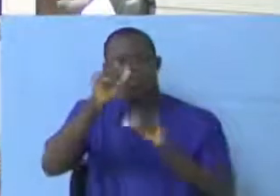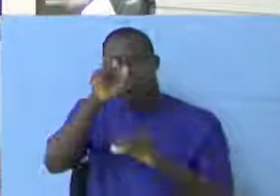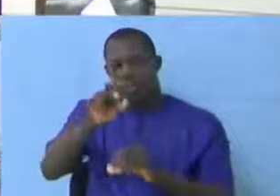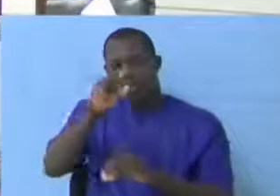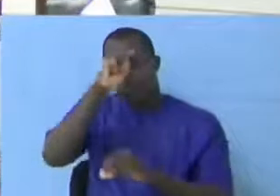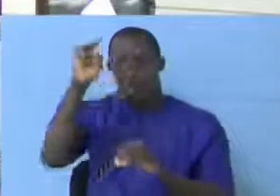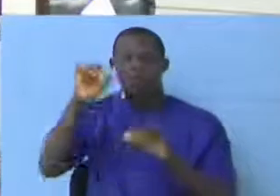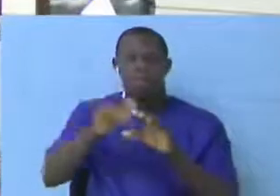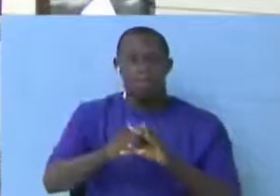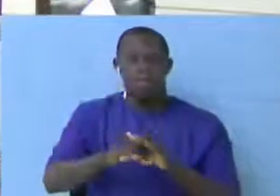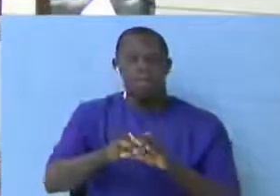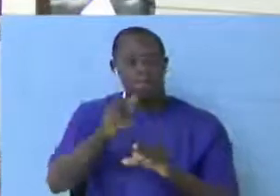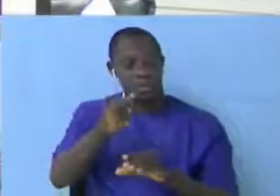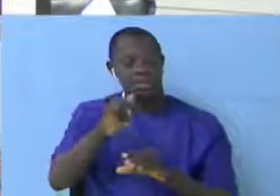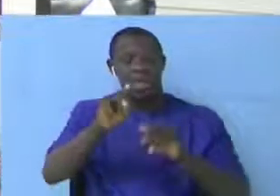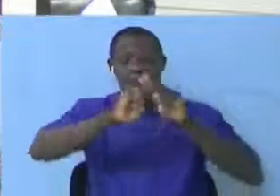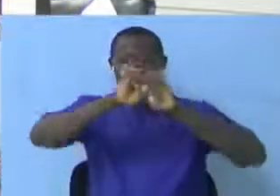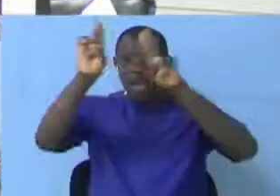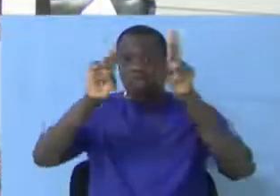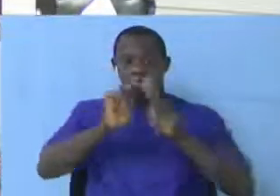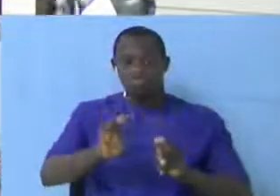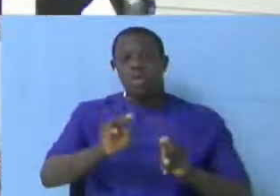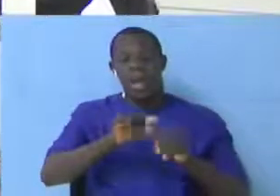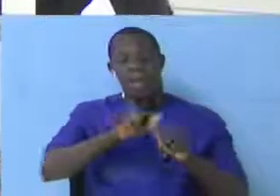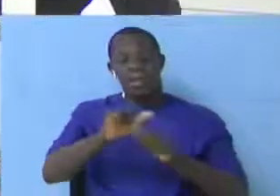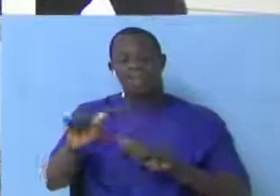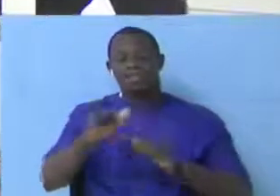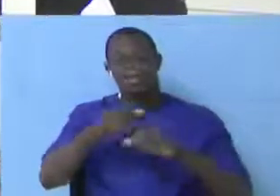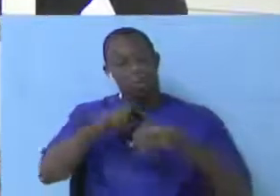and this is international best practice, your